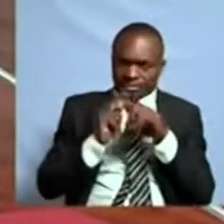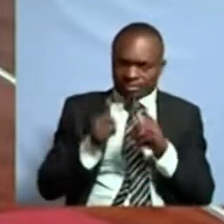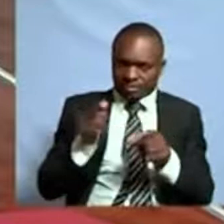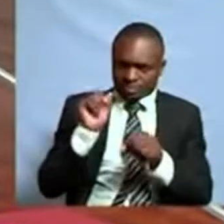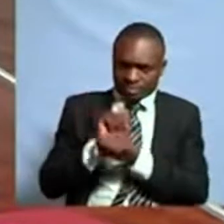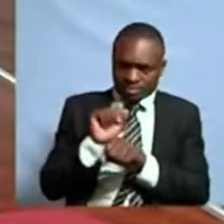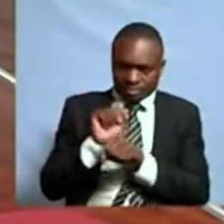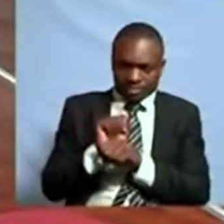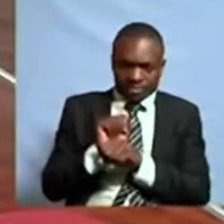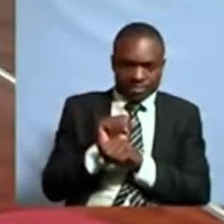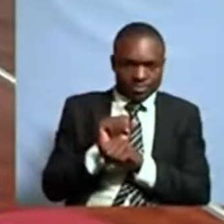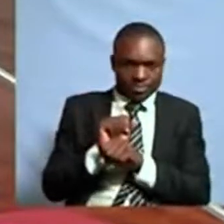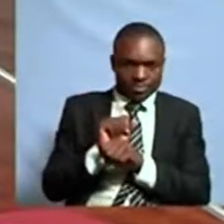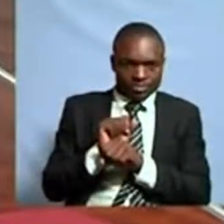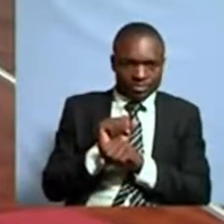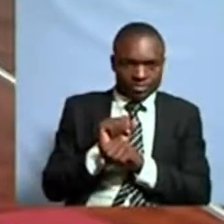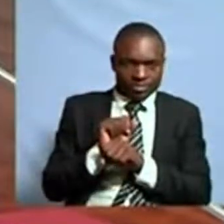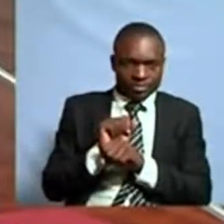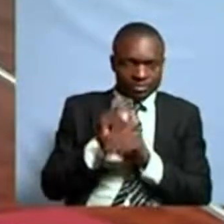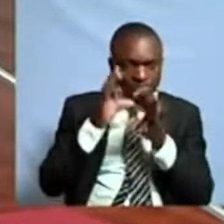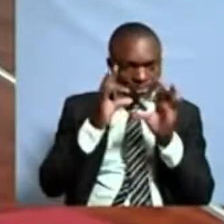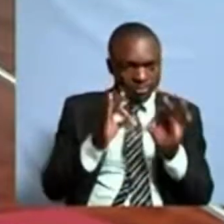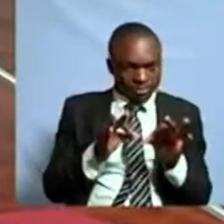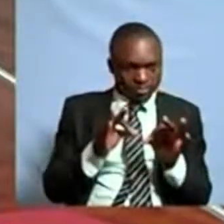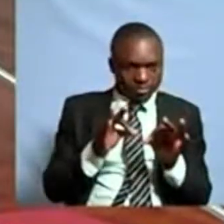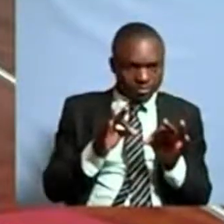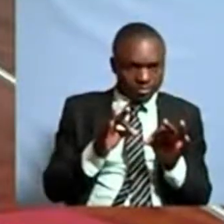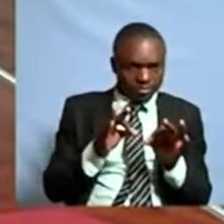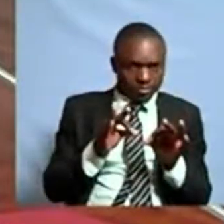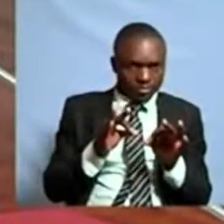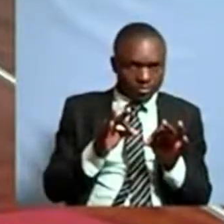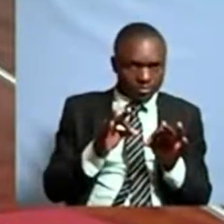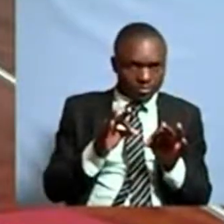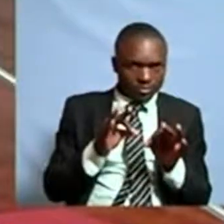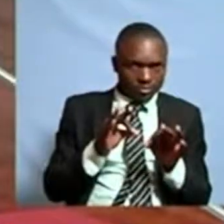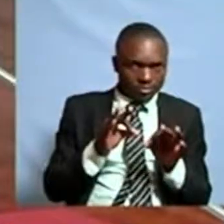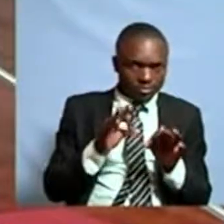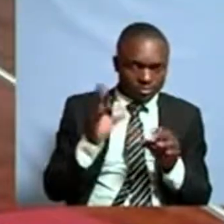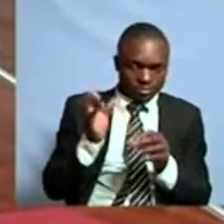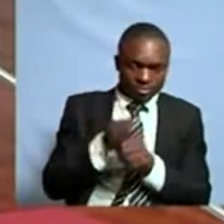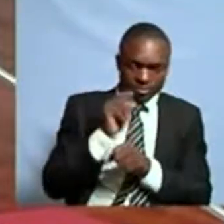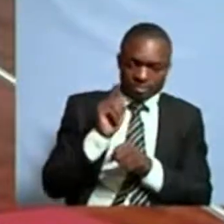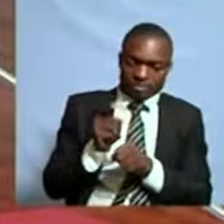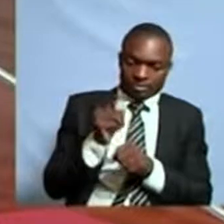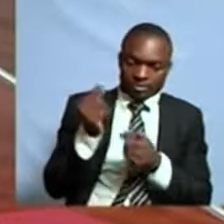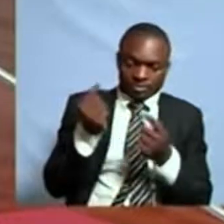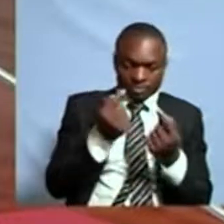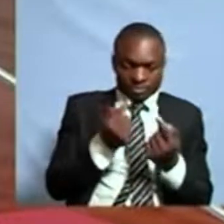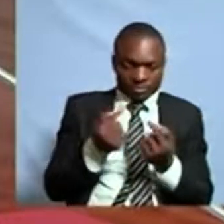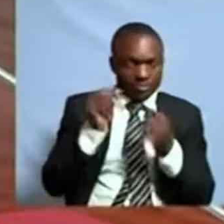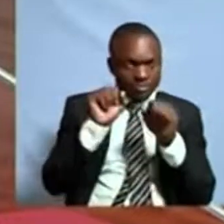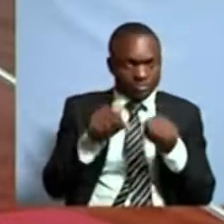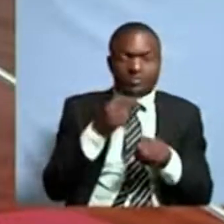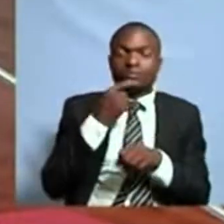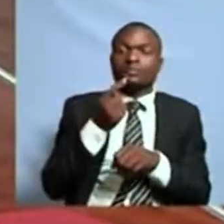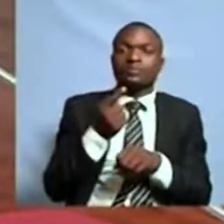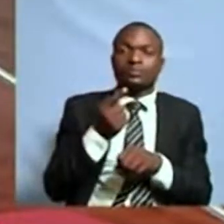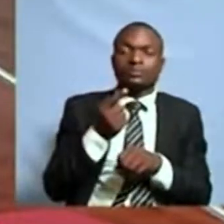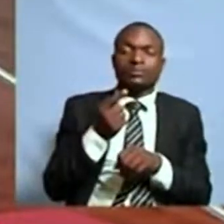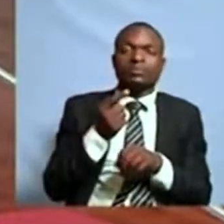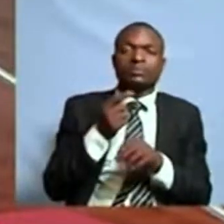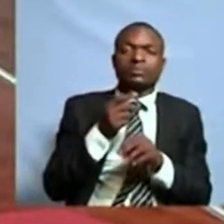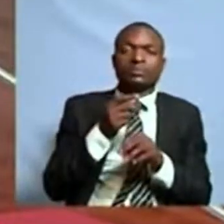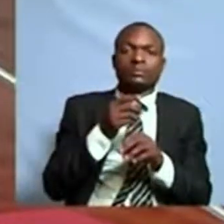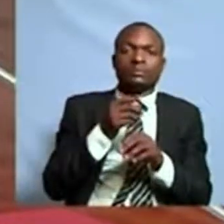on an assumption that if we picked on an ideal situation where I would say that at age